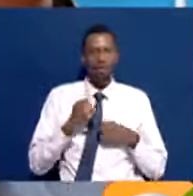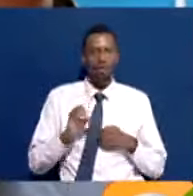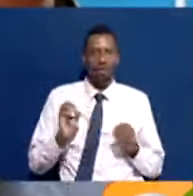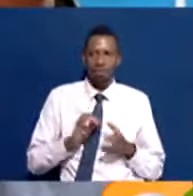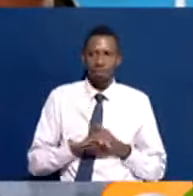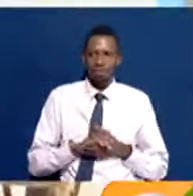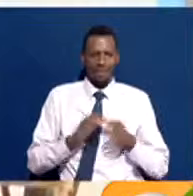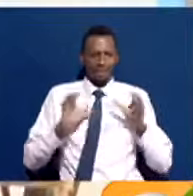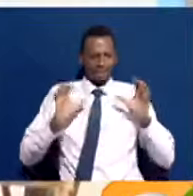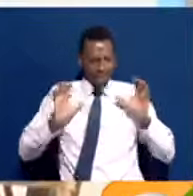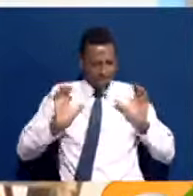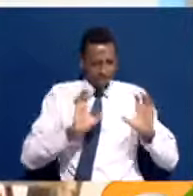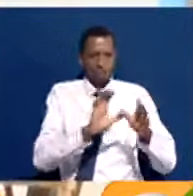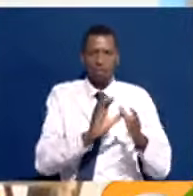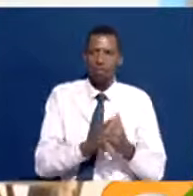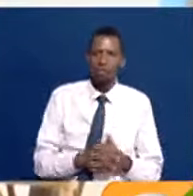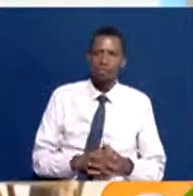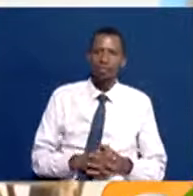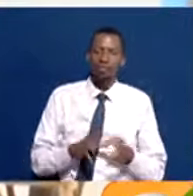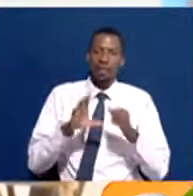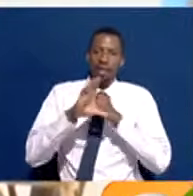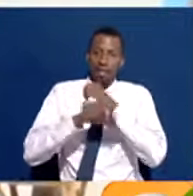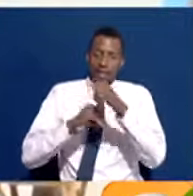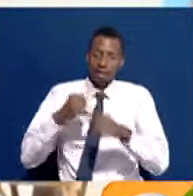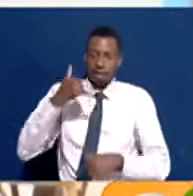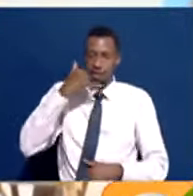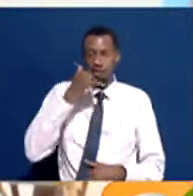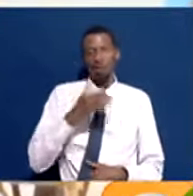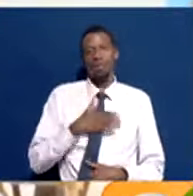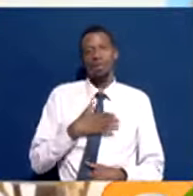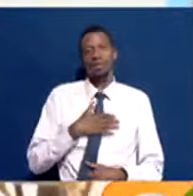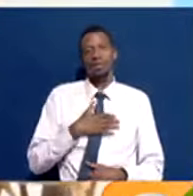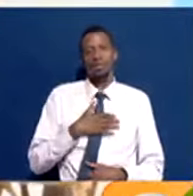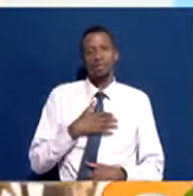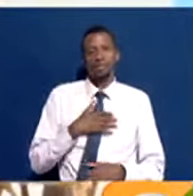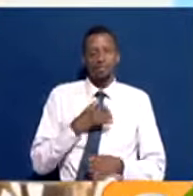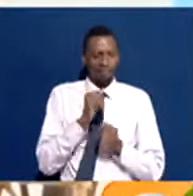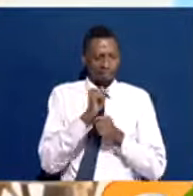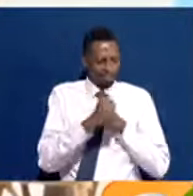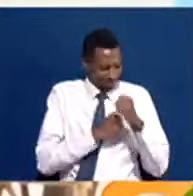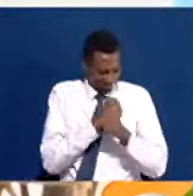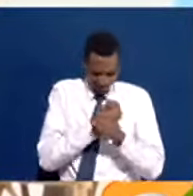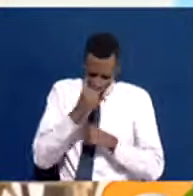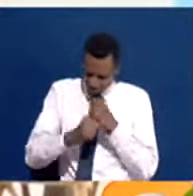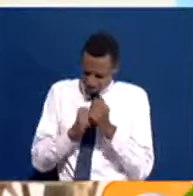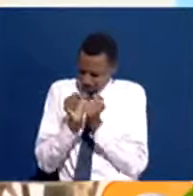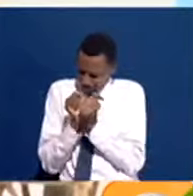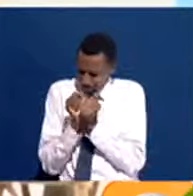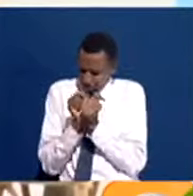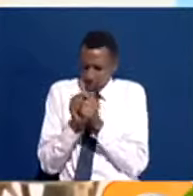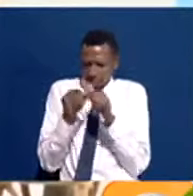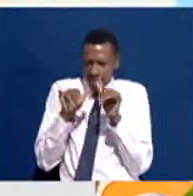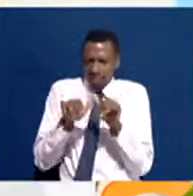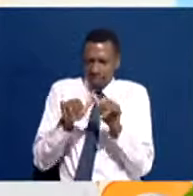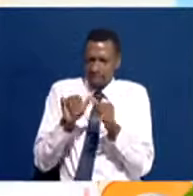Wakanisukuma mara moja. Wakanyang'anya simu, wakaacha wametufunga, kukaka hivi around 10 minutes